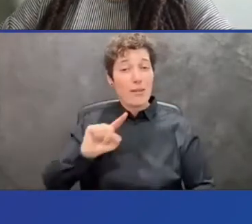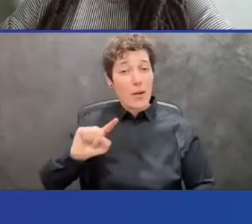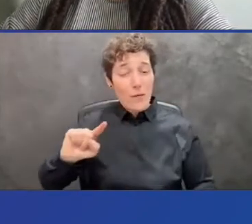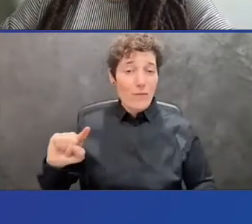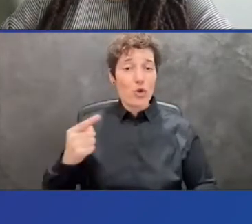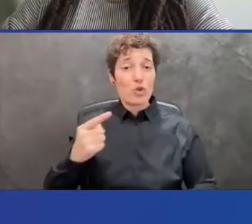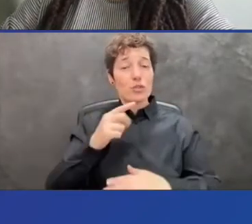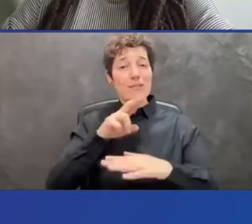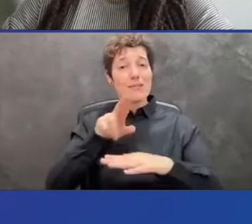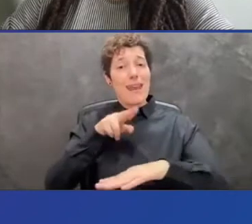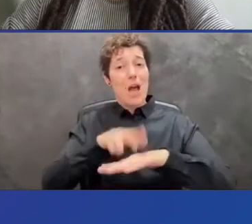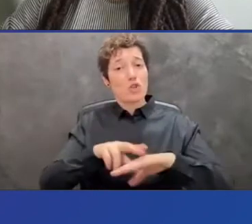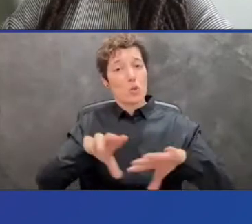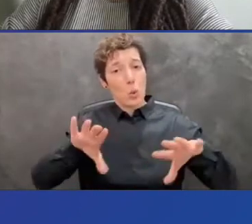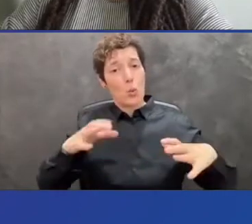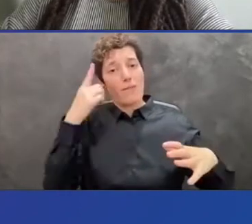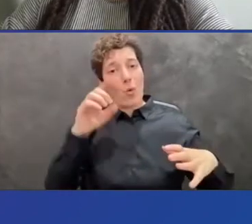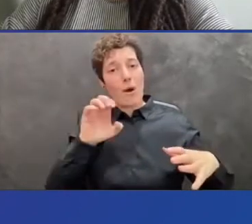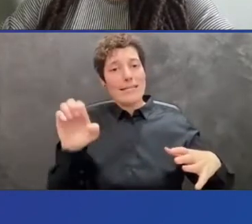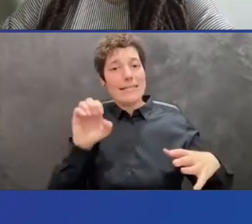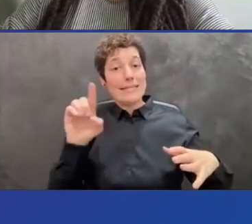for executive directors.